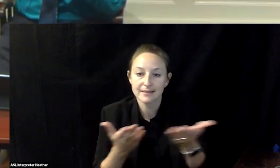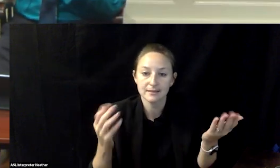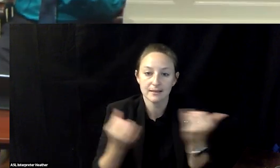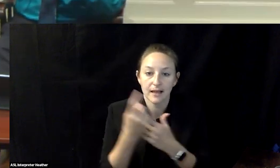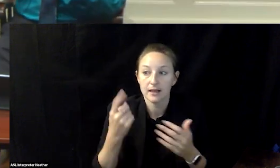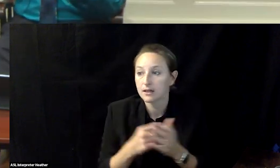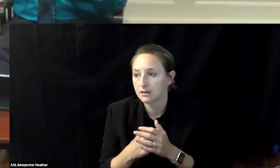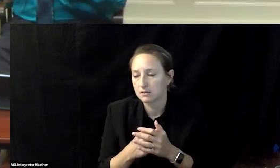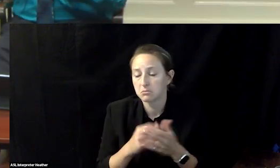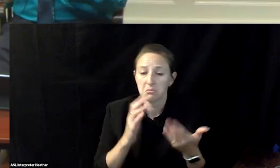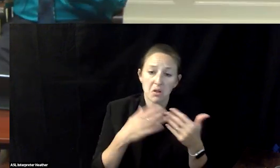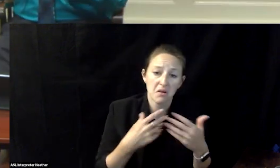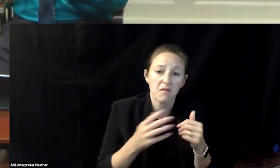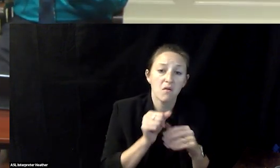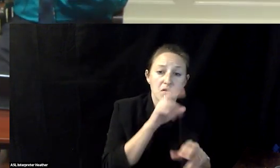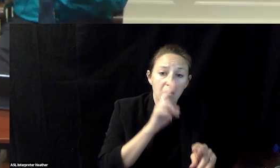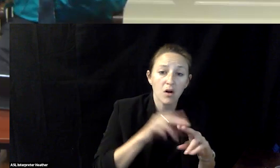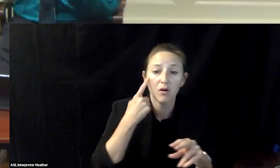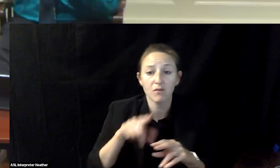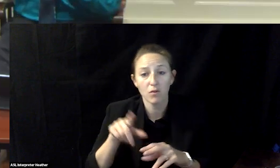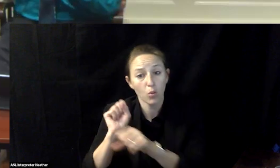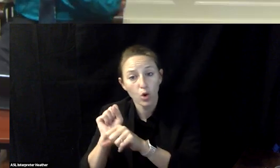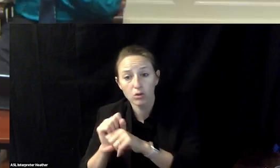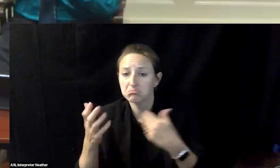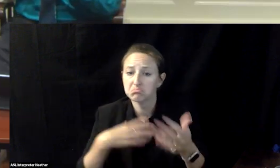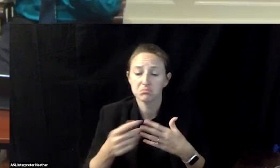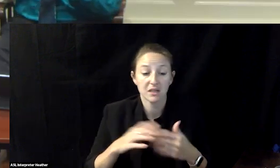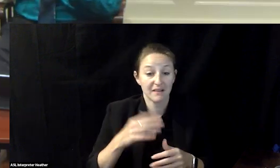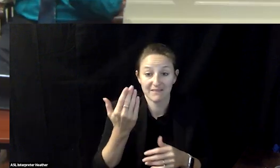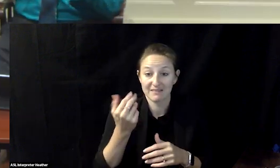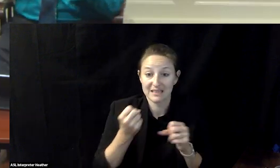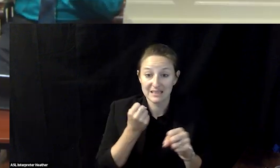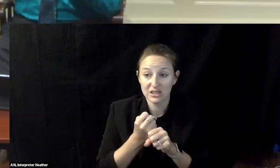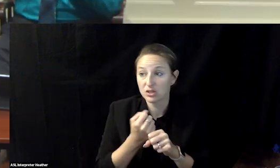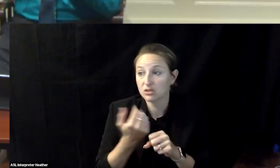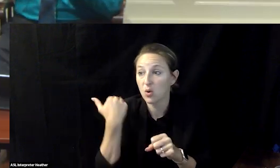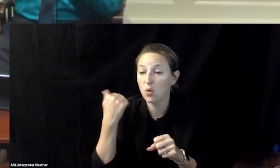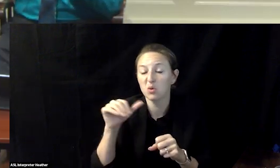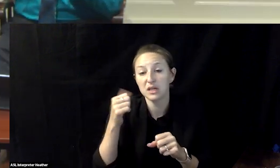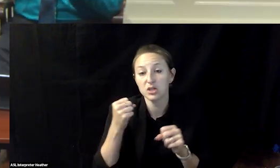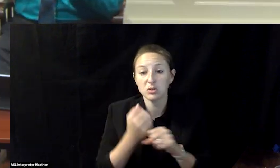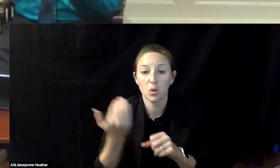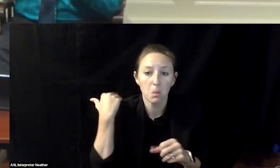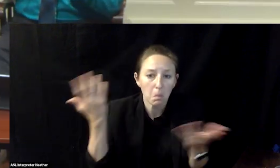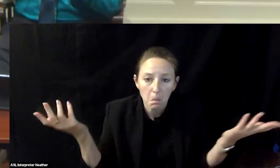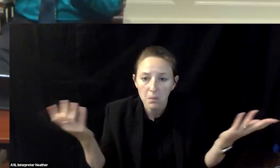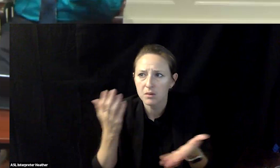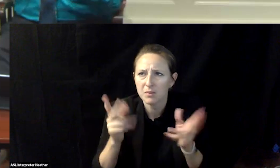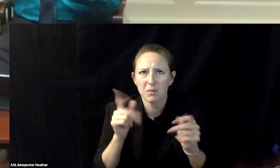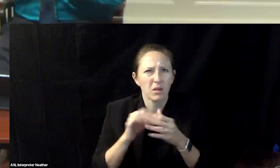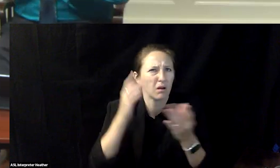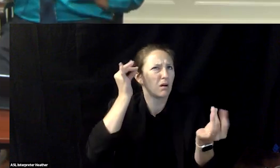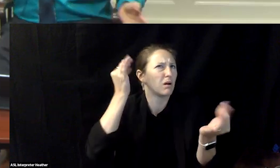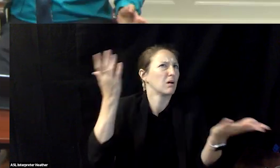in a way that 15 or 20 years ago, it might've been some abstract or really piece